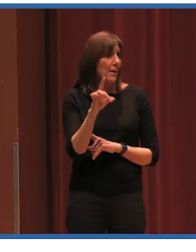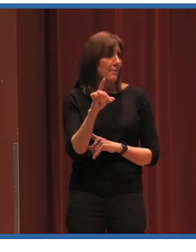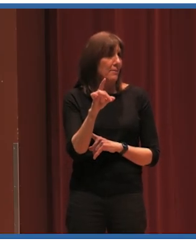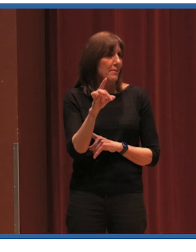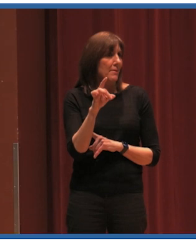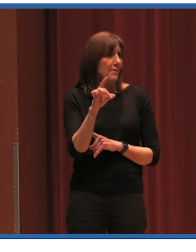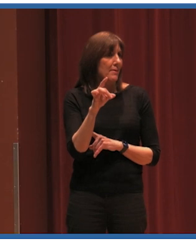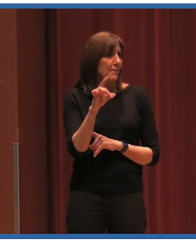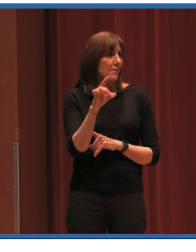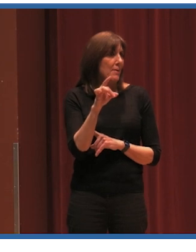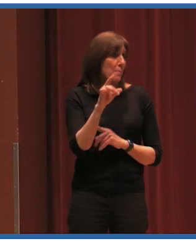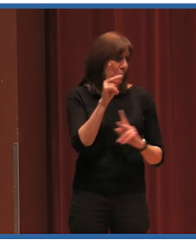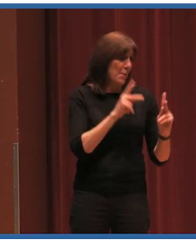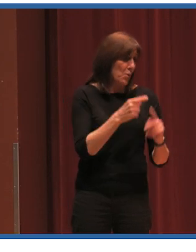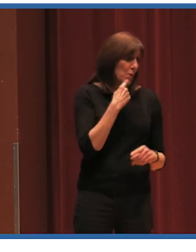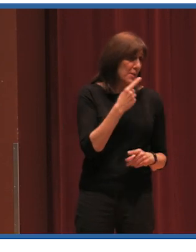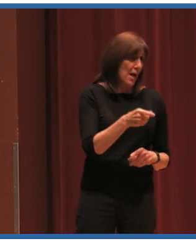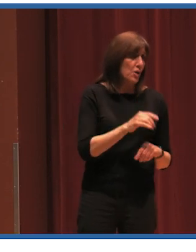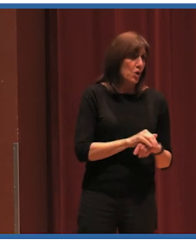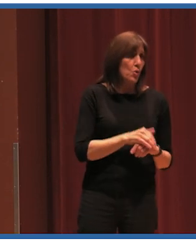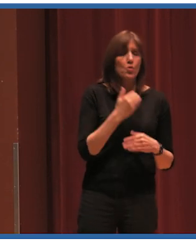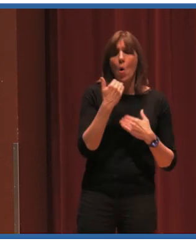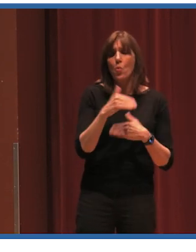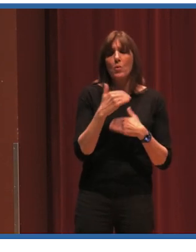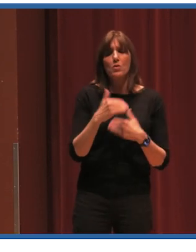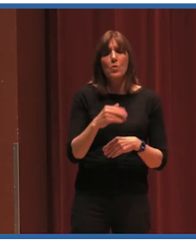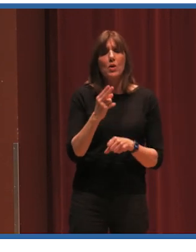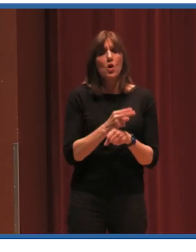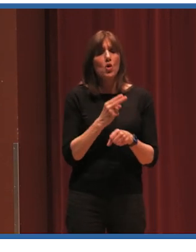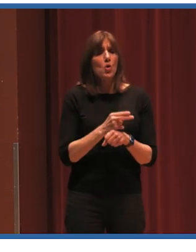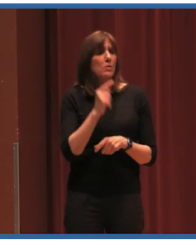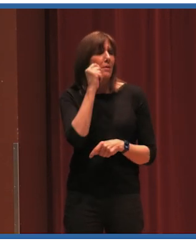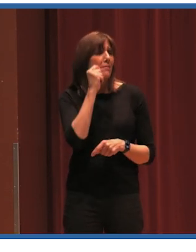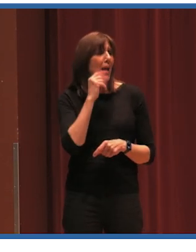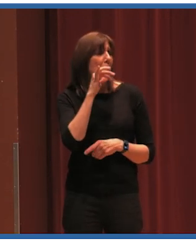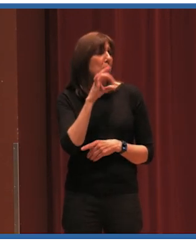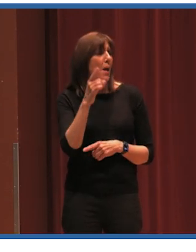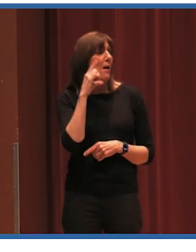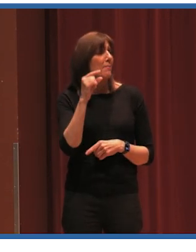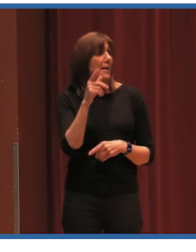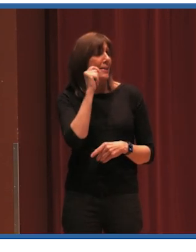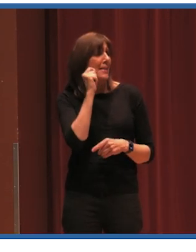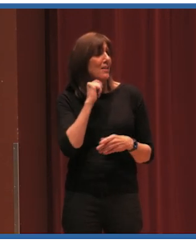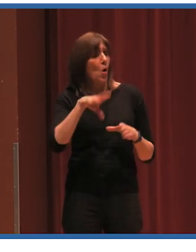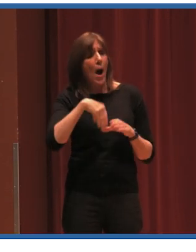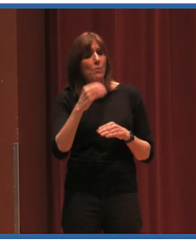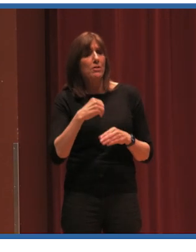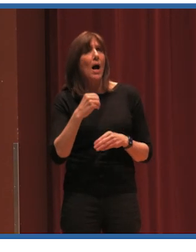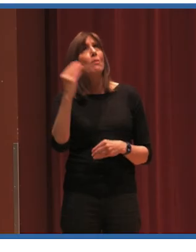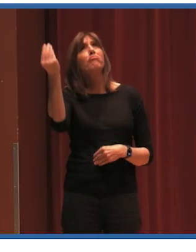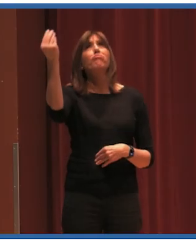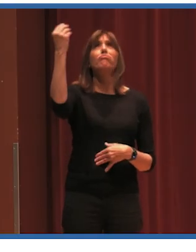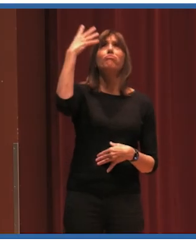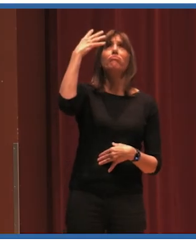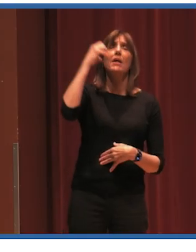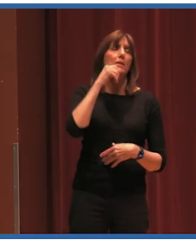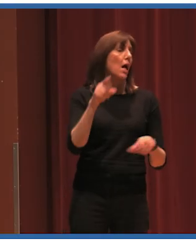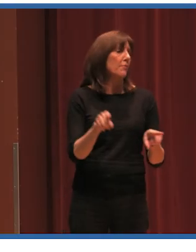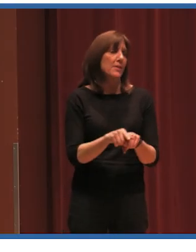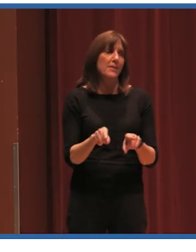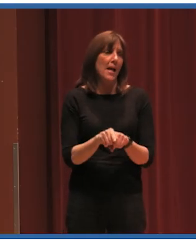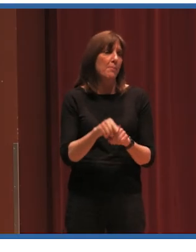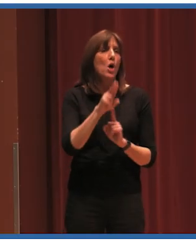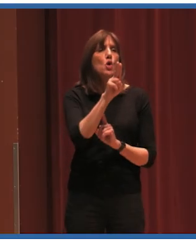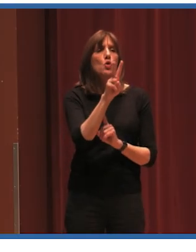why it doesn't make sense to restrict minors' use of tanning beds because they can just go outside. But studies have shown it's not the same. The